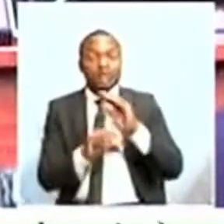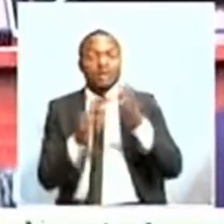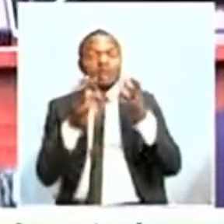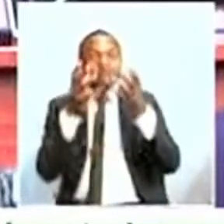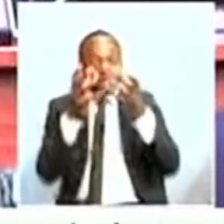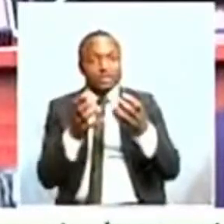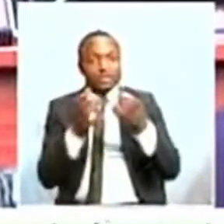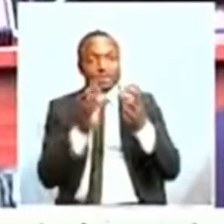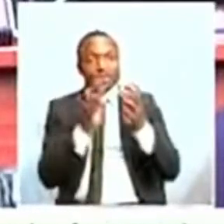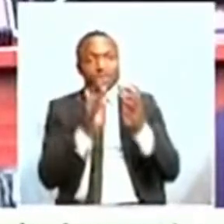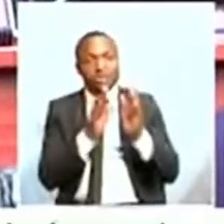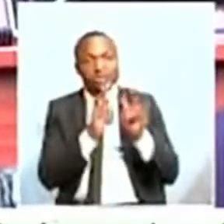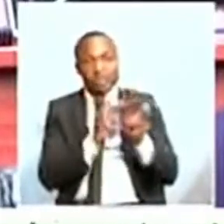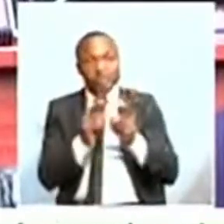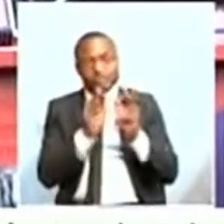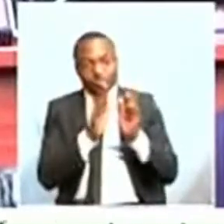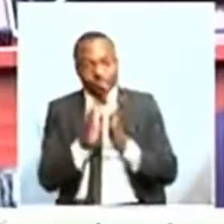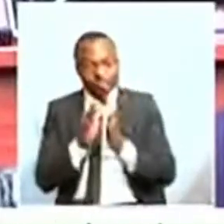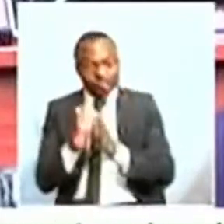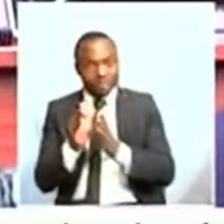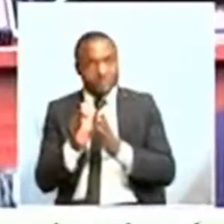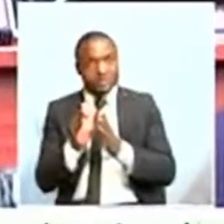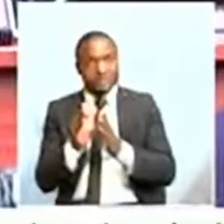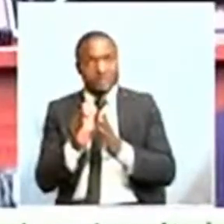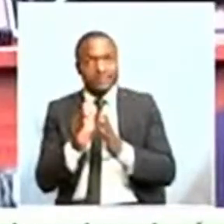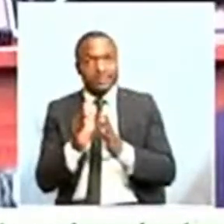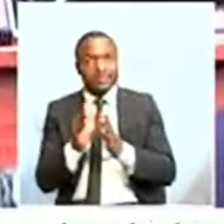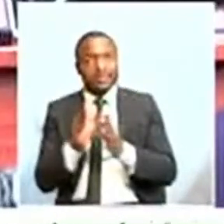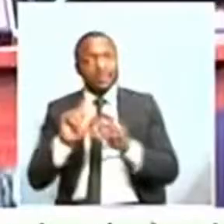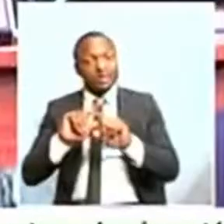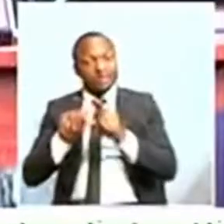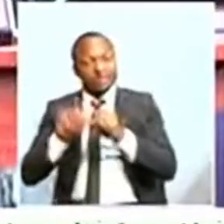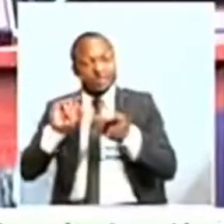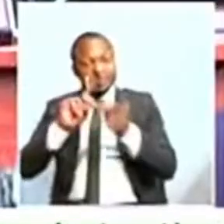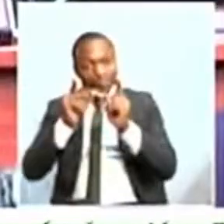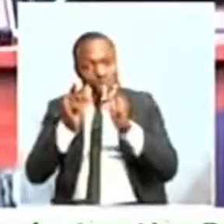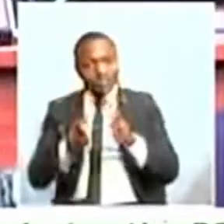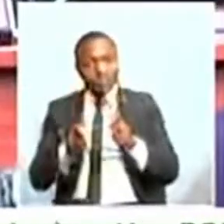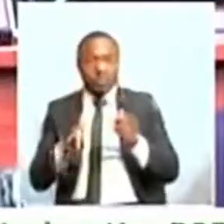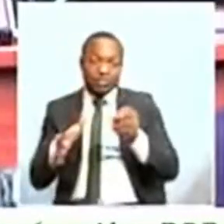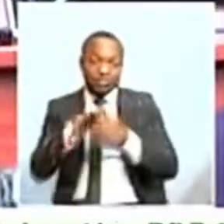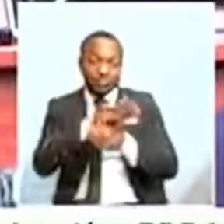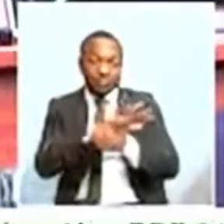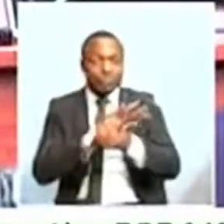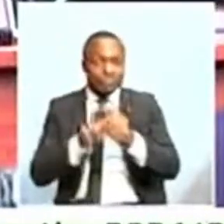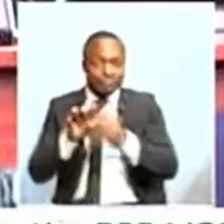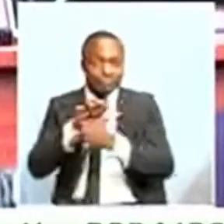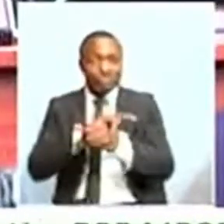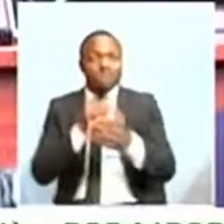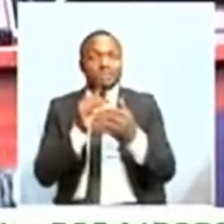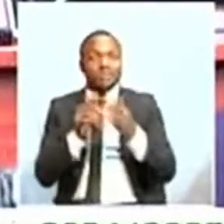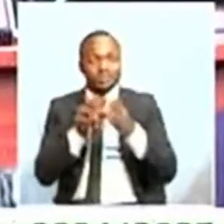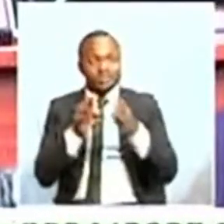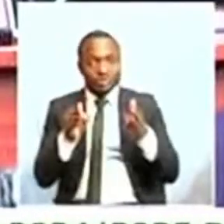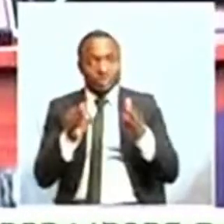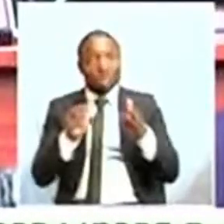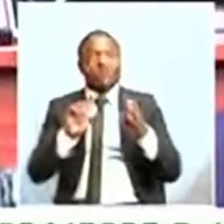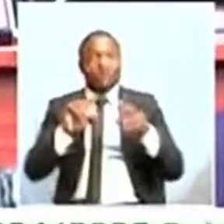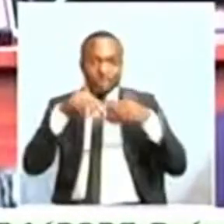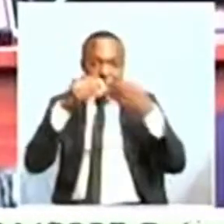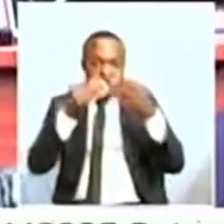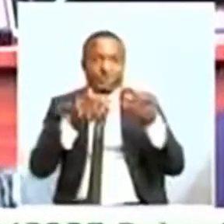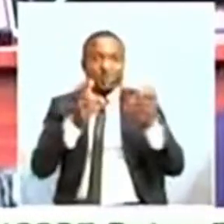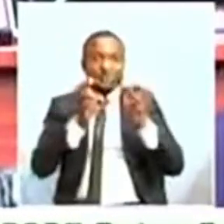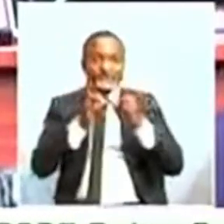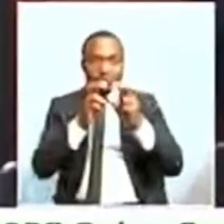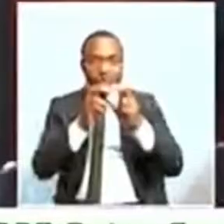measures from our various partners who will fill this gap as we retender these works. Madam Speaker, I